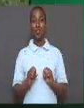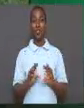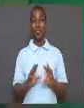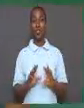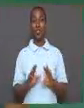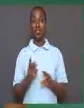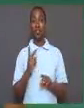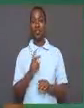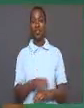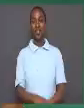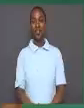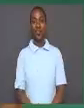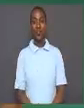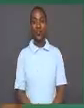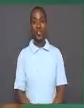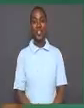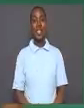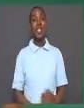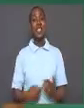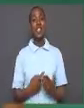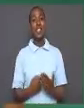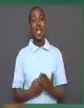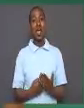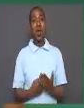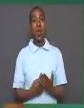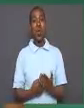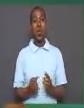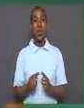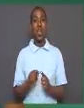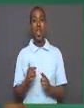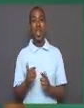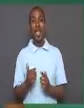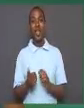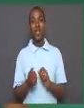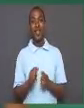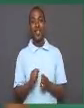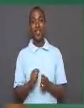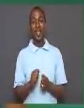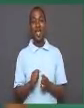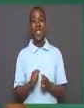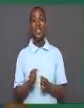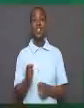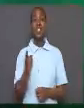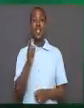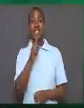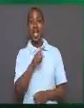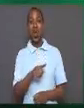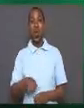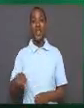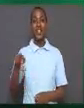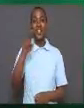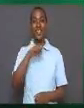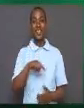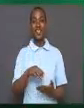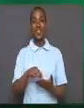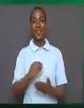needed. Let us move on and discuss the term circulation.